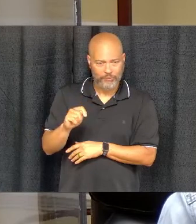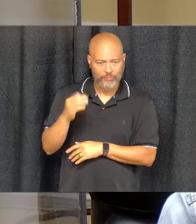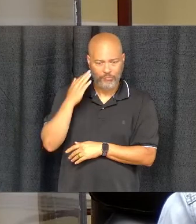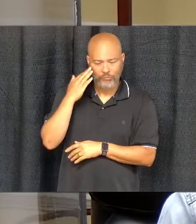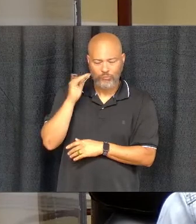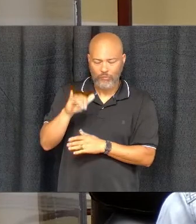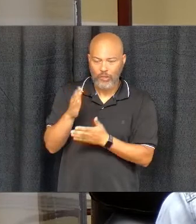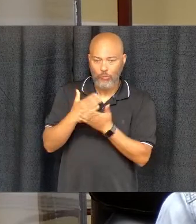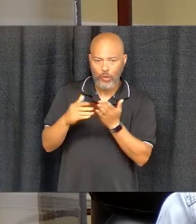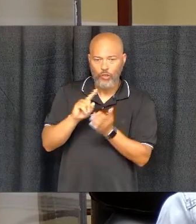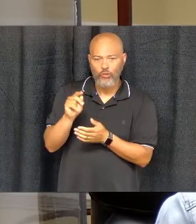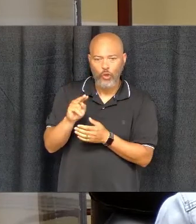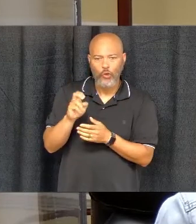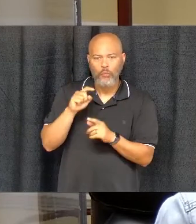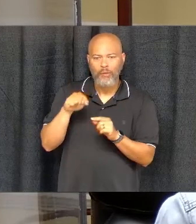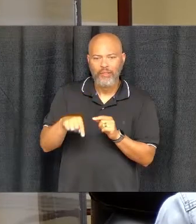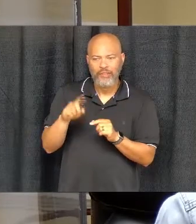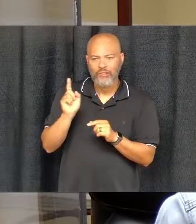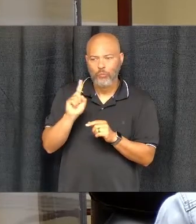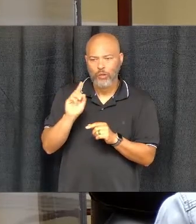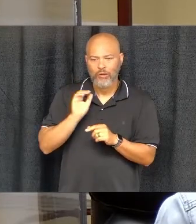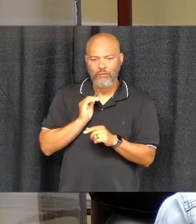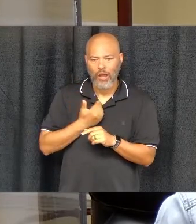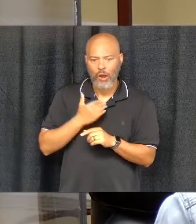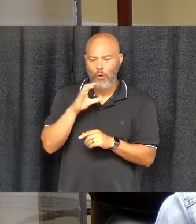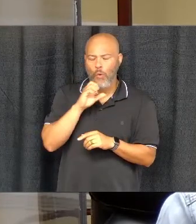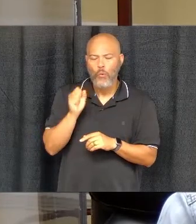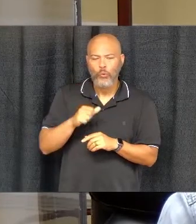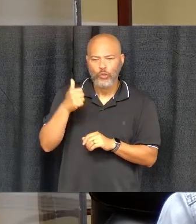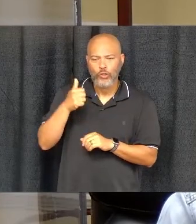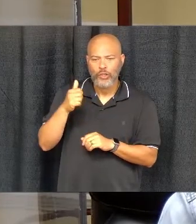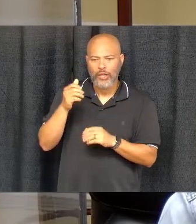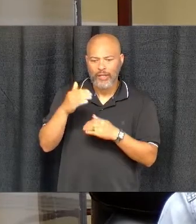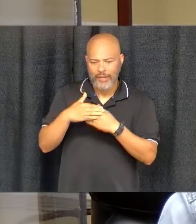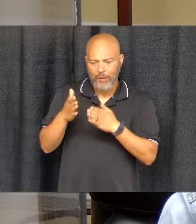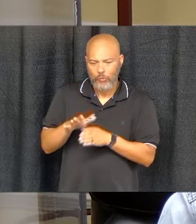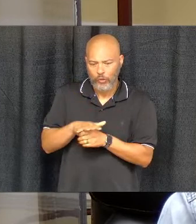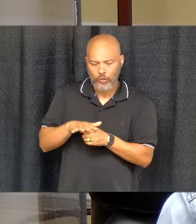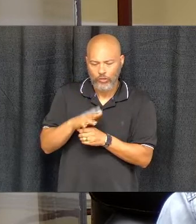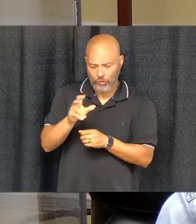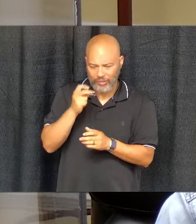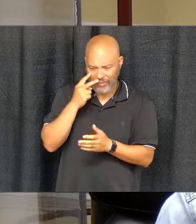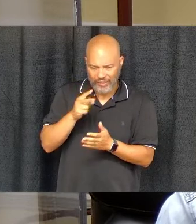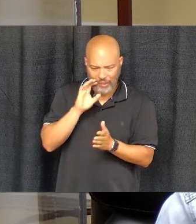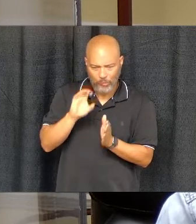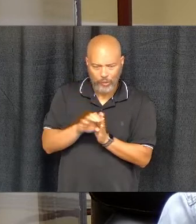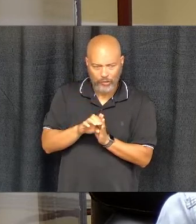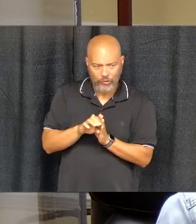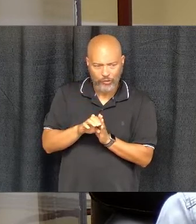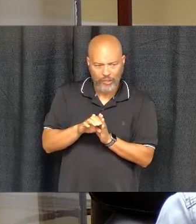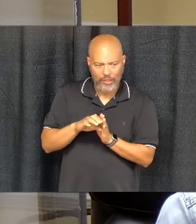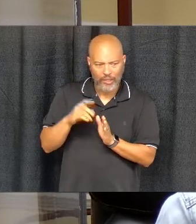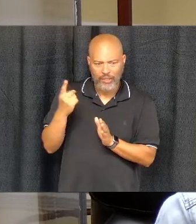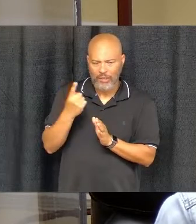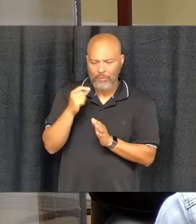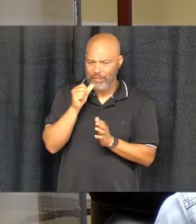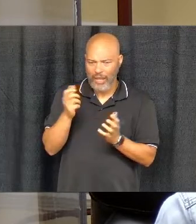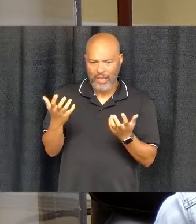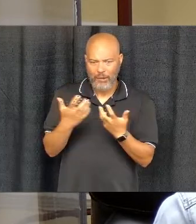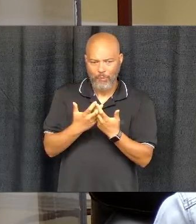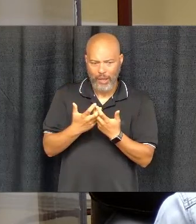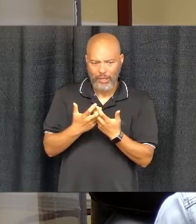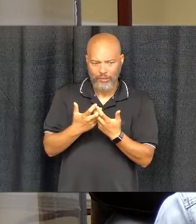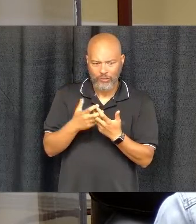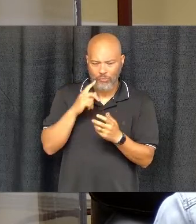the zoning, but this is in one of our legacy neighborhoods, and you can see on this image that something doesn't match along the way